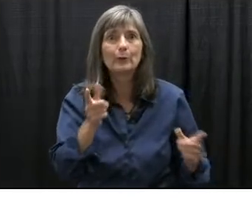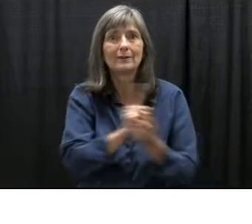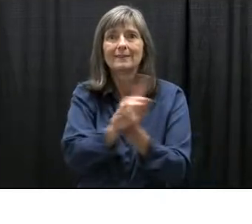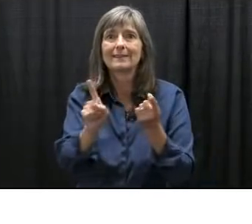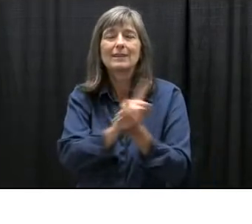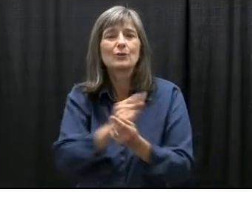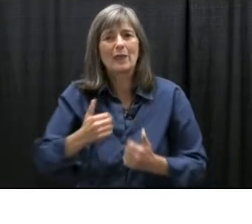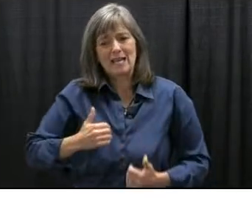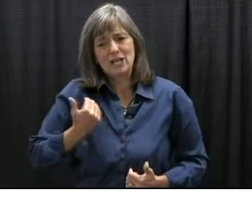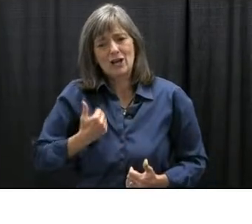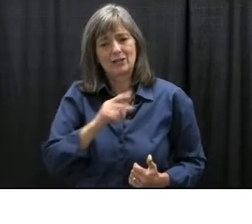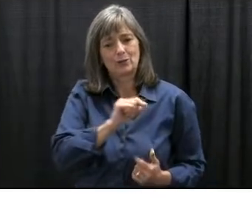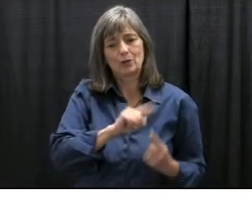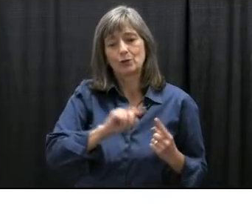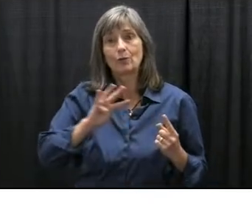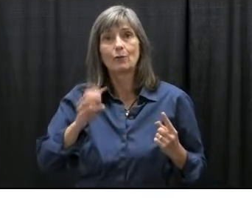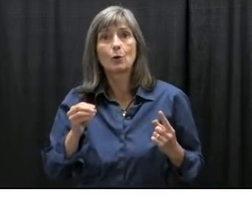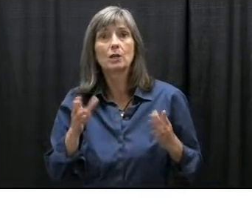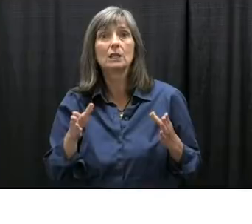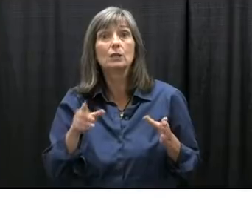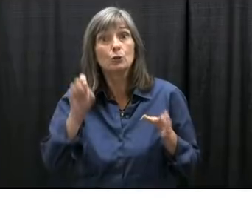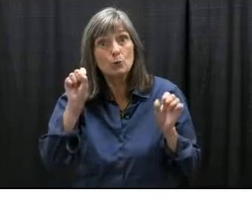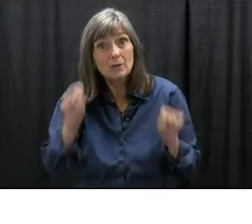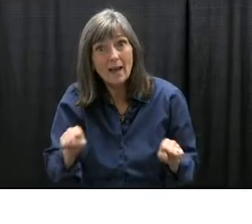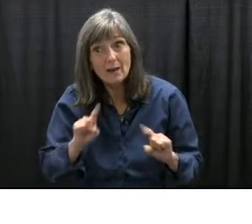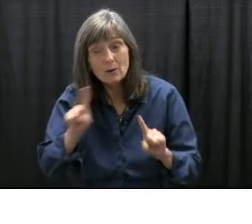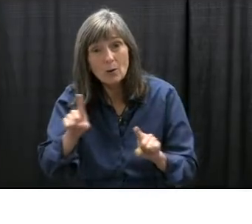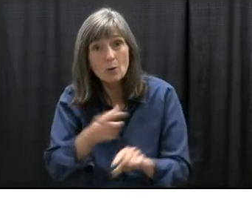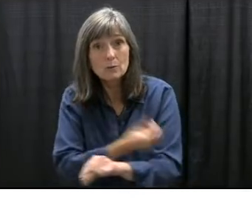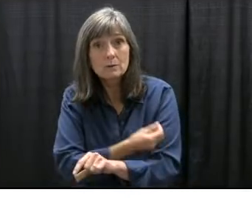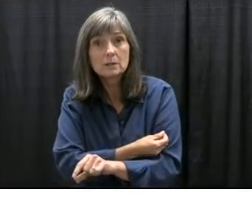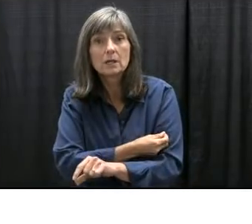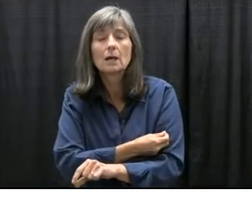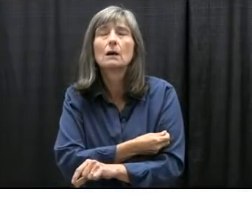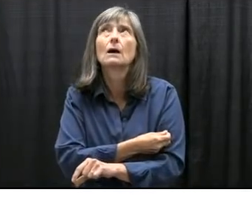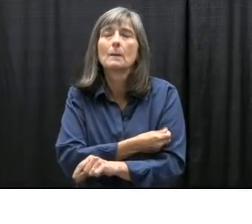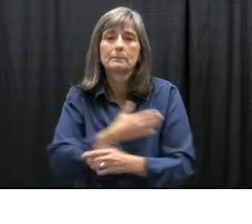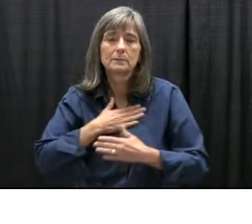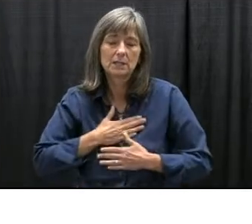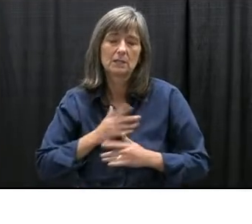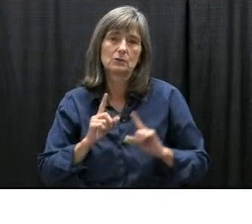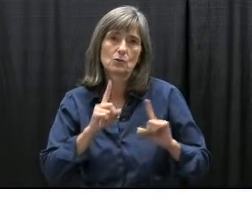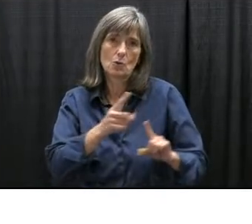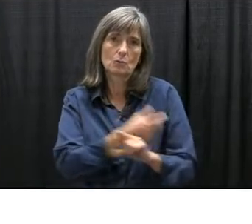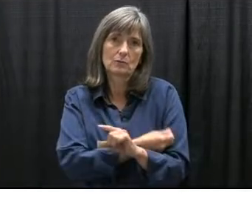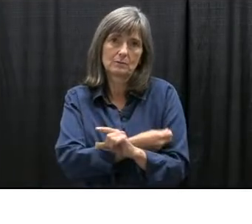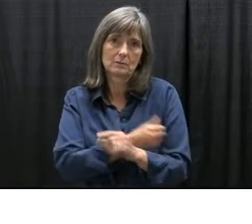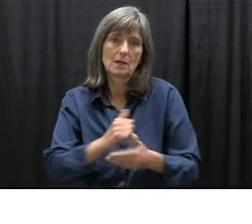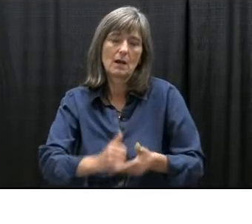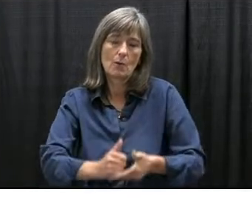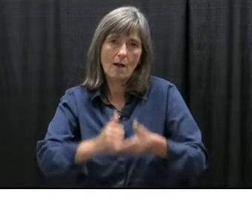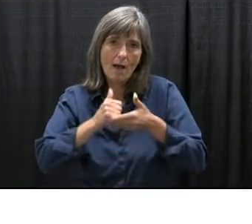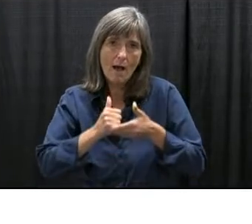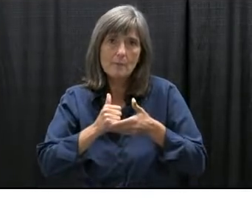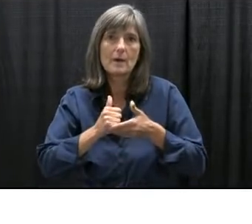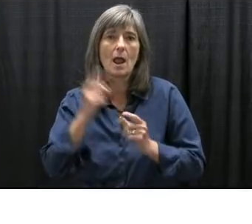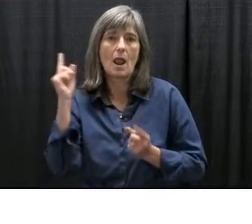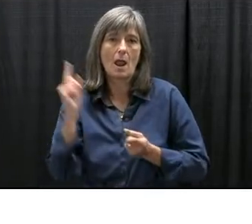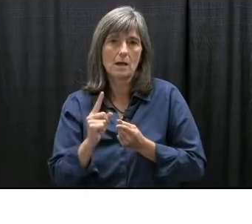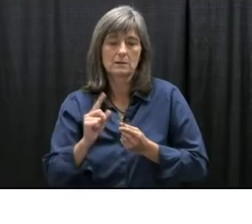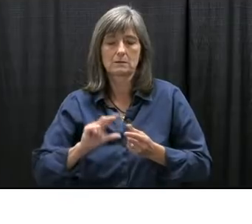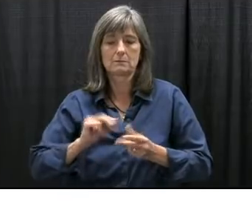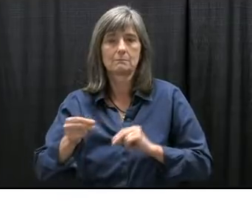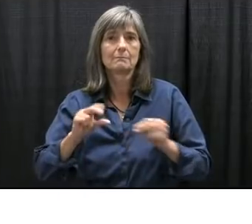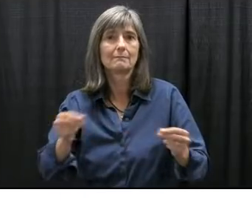younger age groups that are eligible for vaccination, it would really help limit the transmission, and so that we won't get